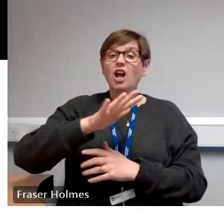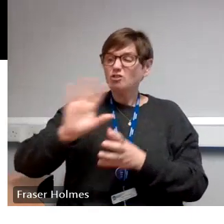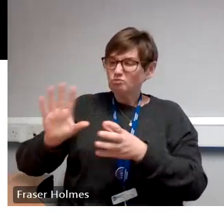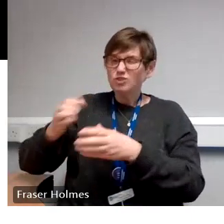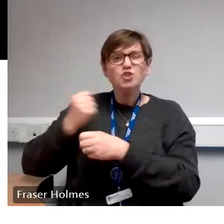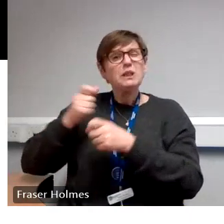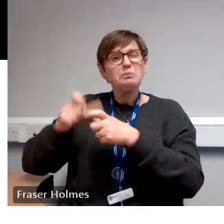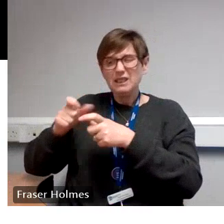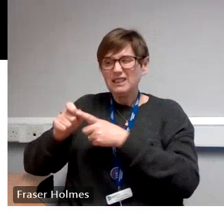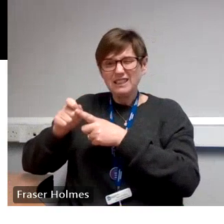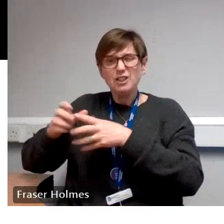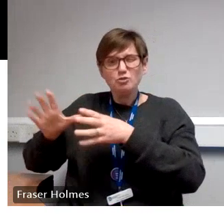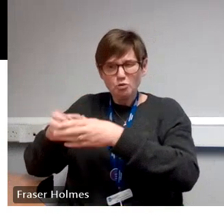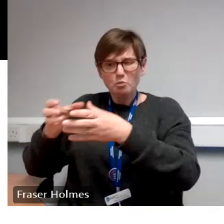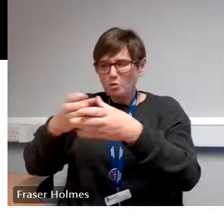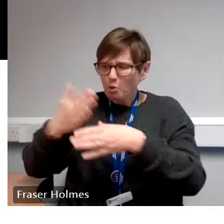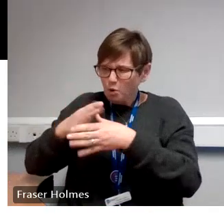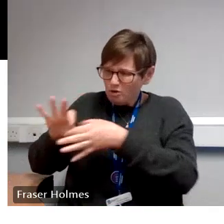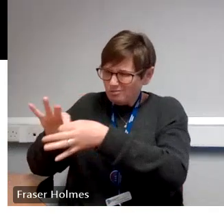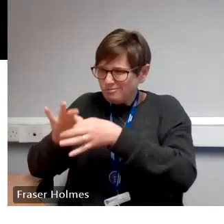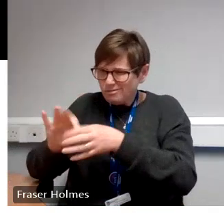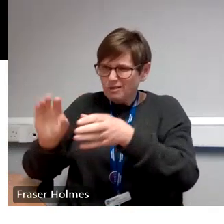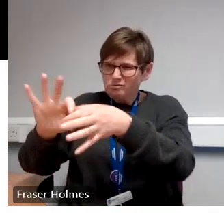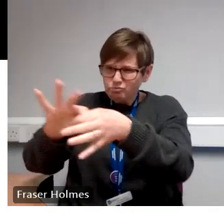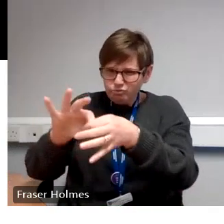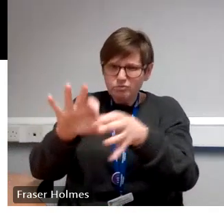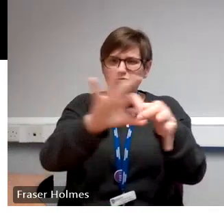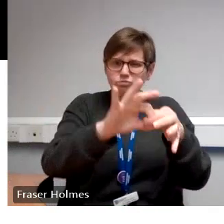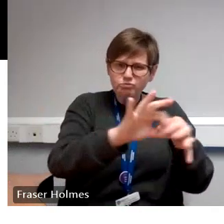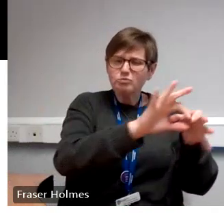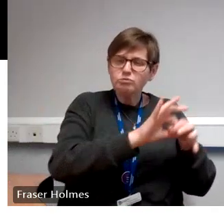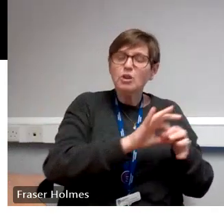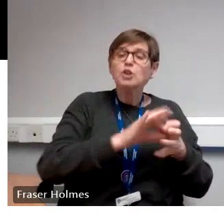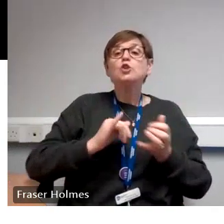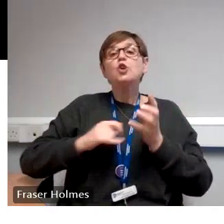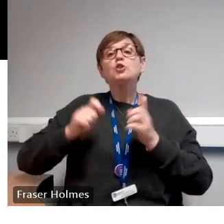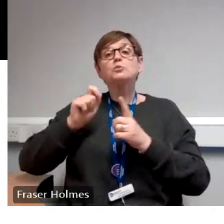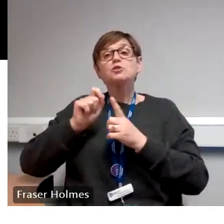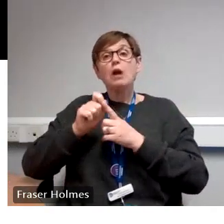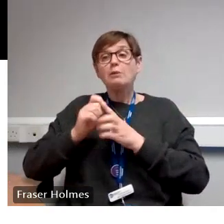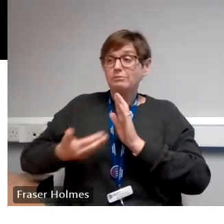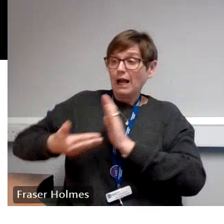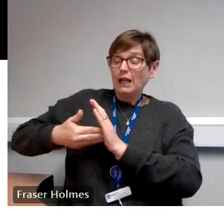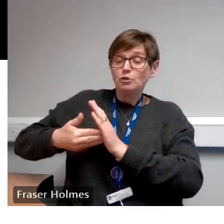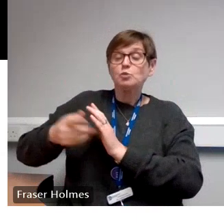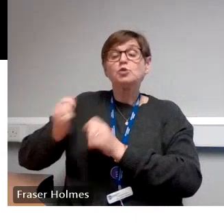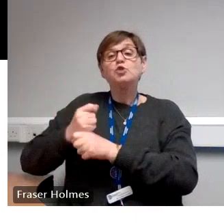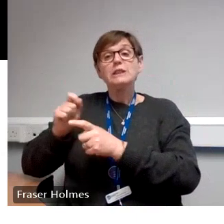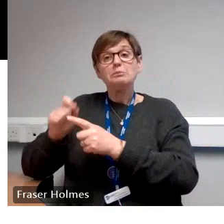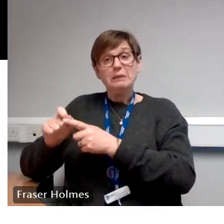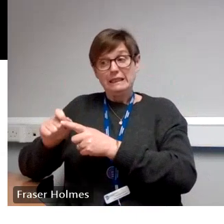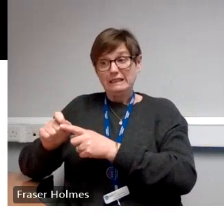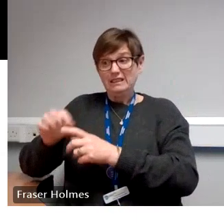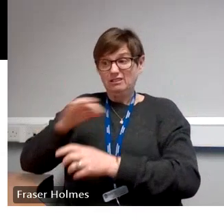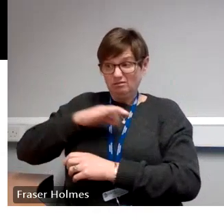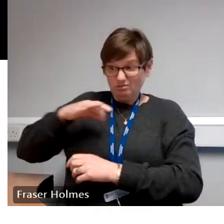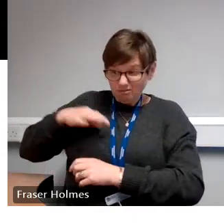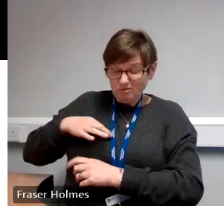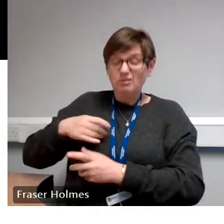working together. So social prescribing was added to GP practices and doctor surgeries as part of